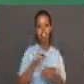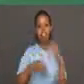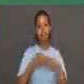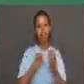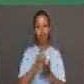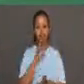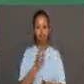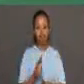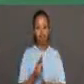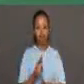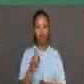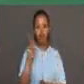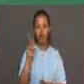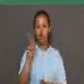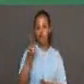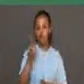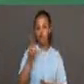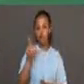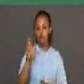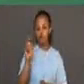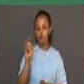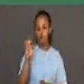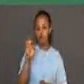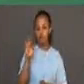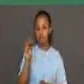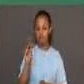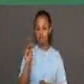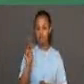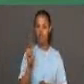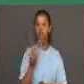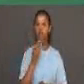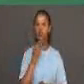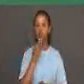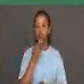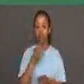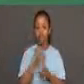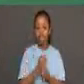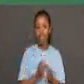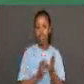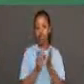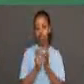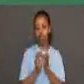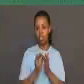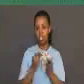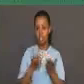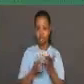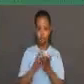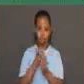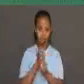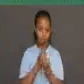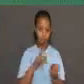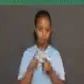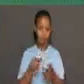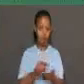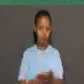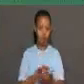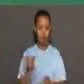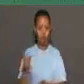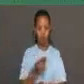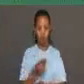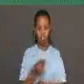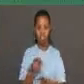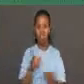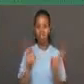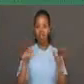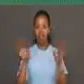Since the phloem carries sucrose, which it makes from glucose, insects